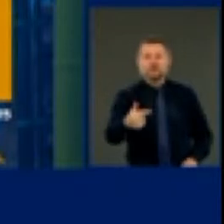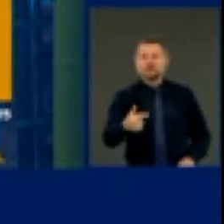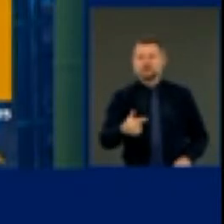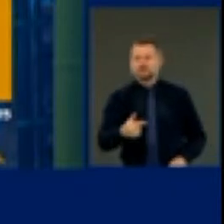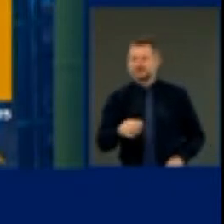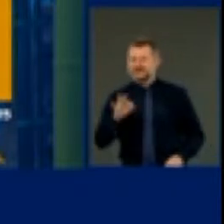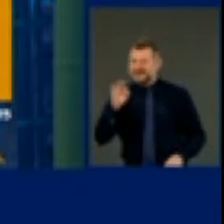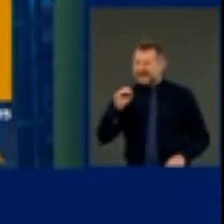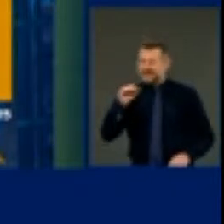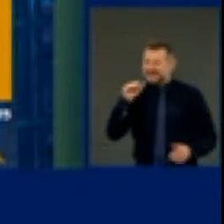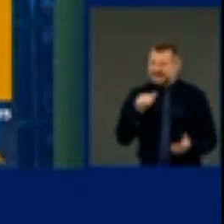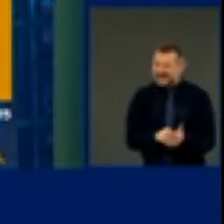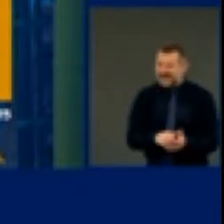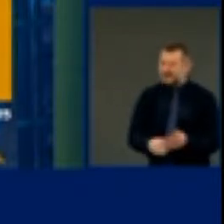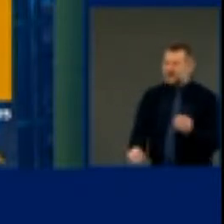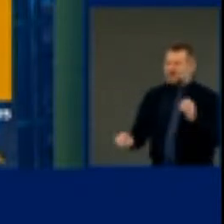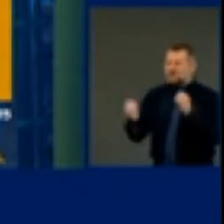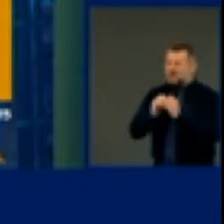90,000.